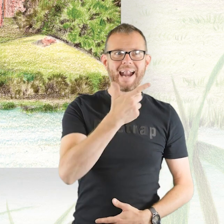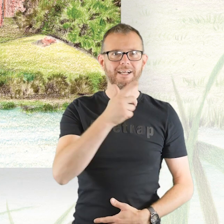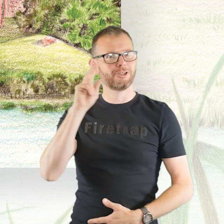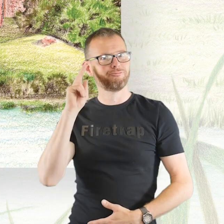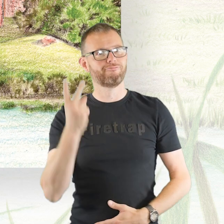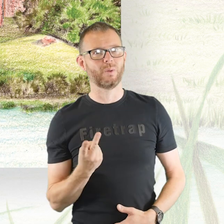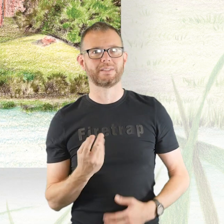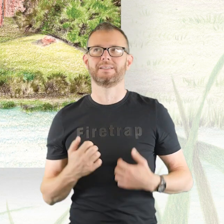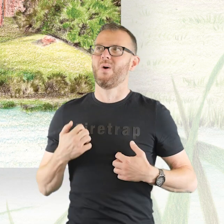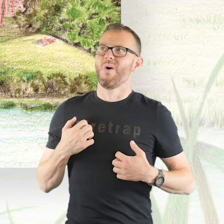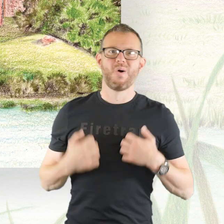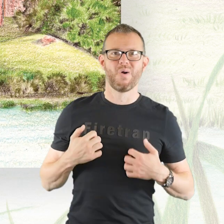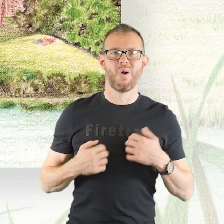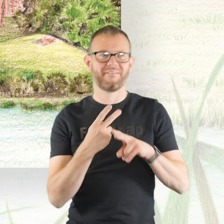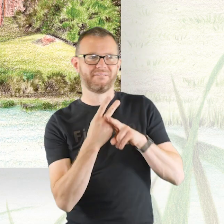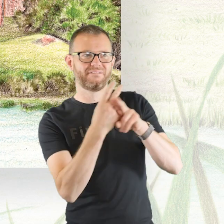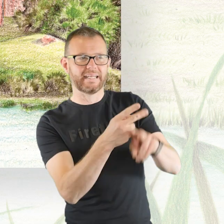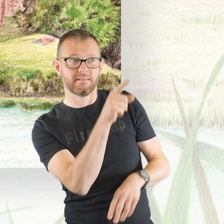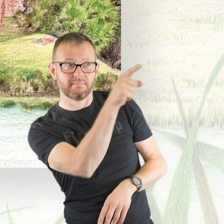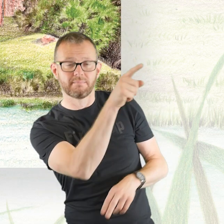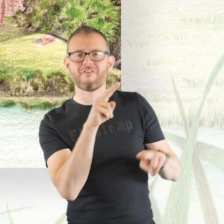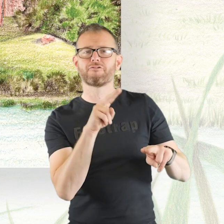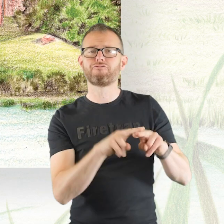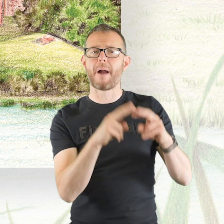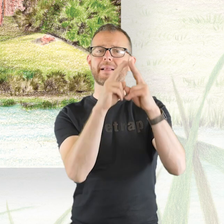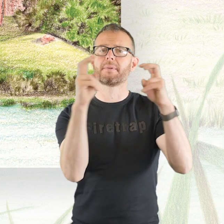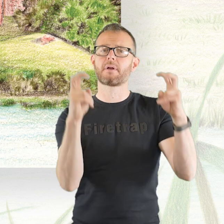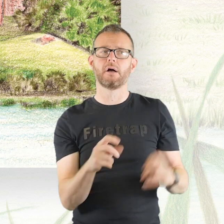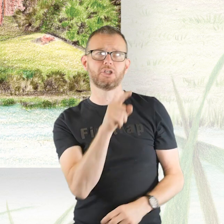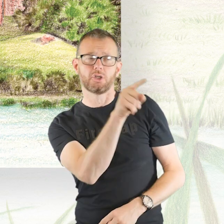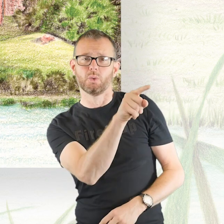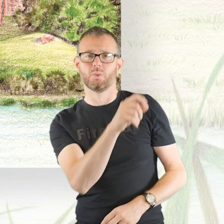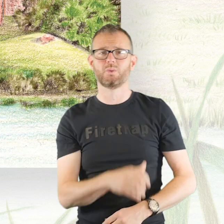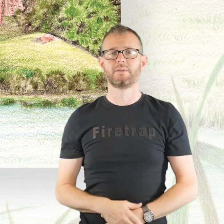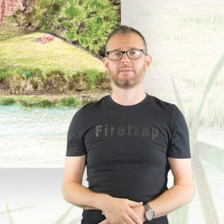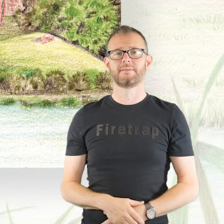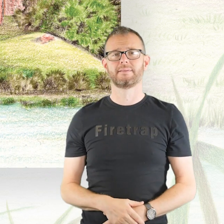Alex and Rosie were excited to visit Framlingham Castle.